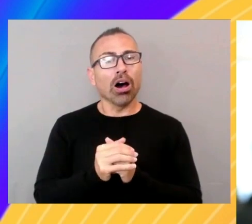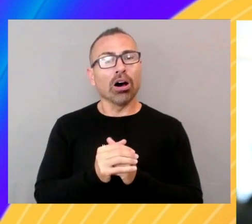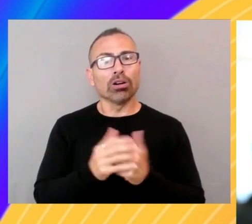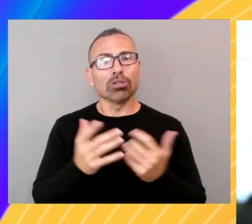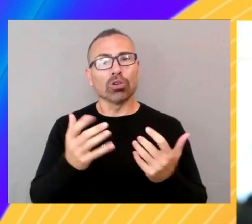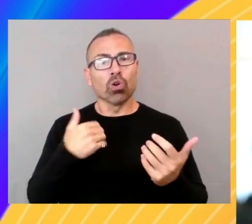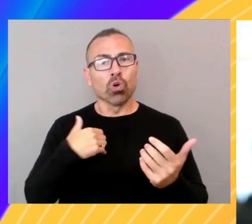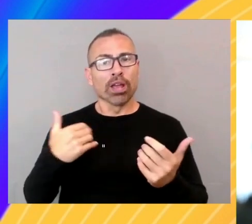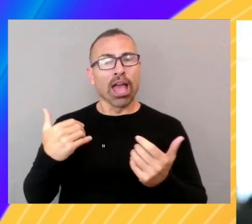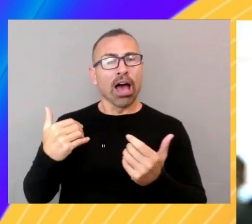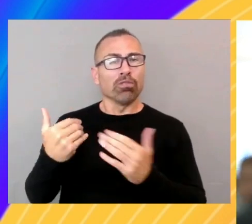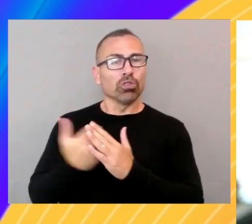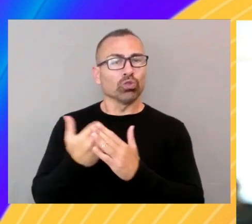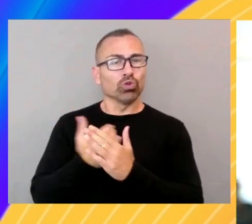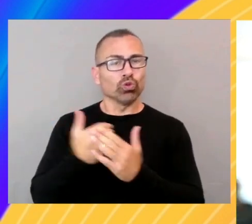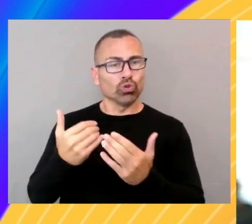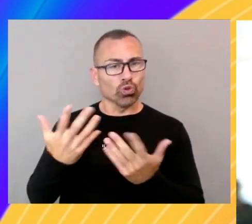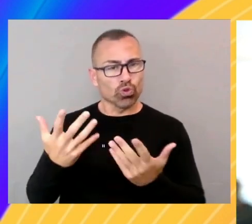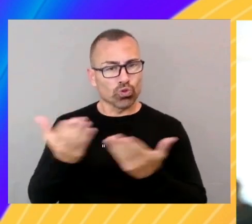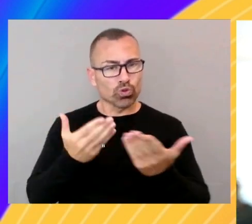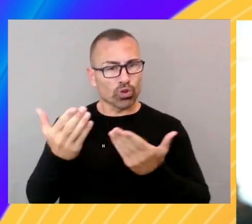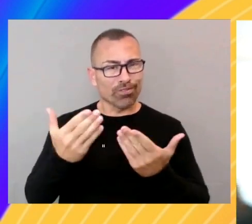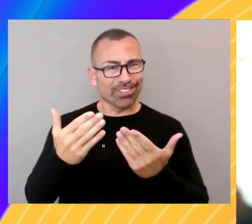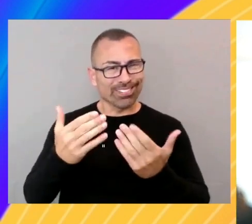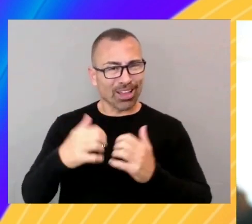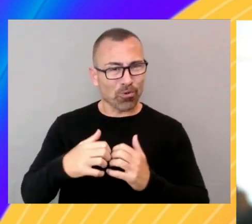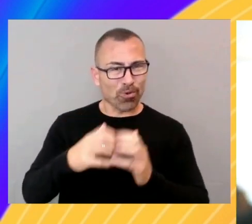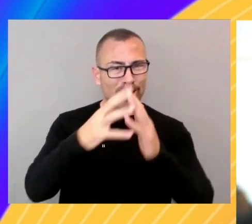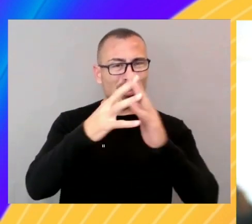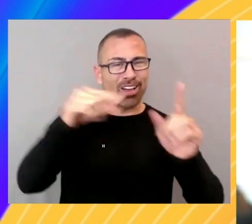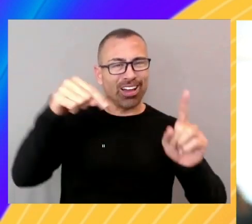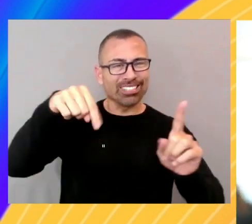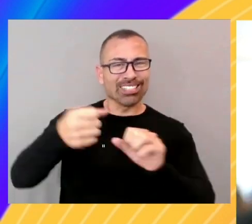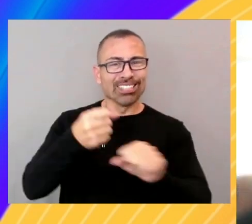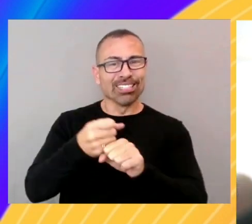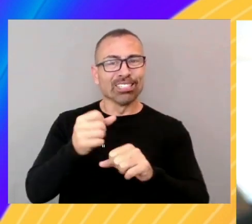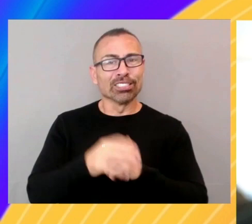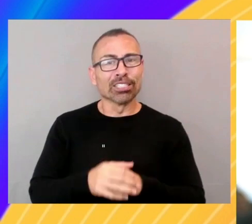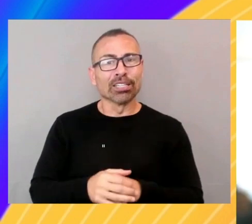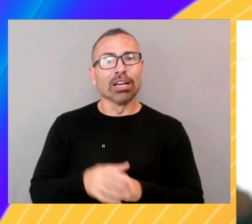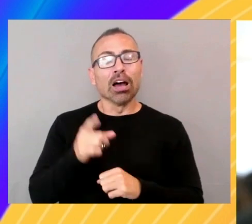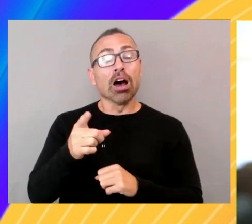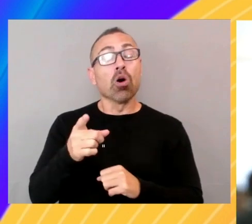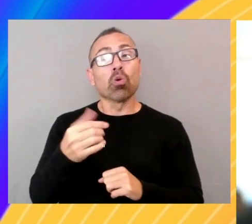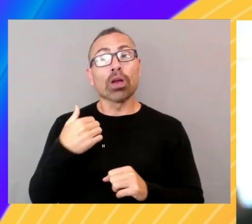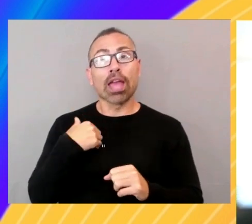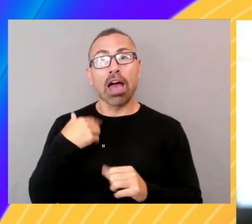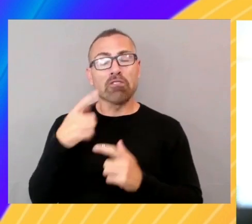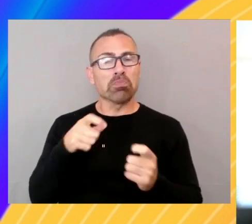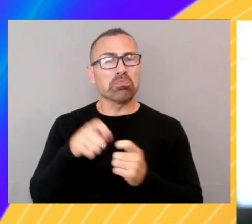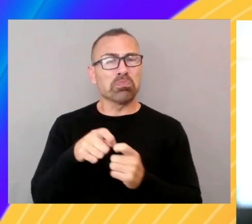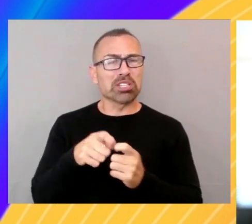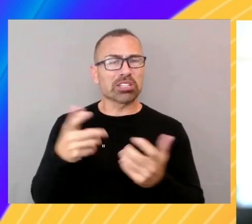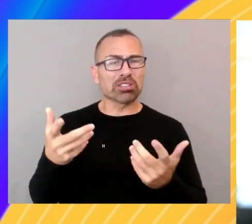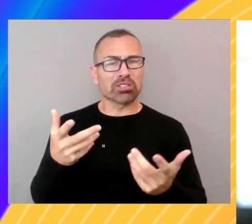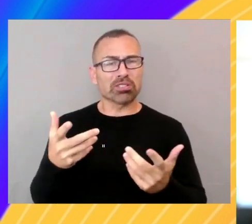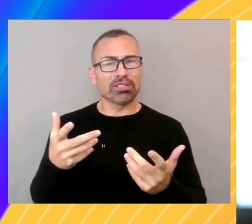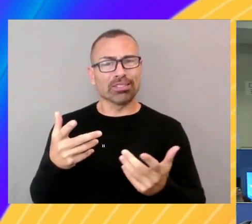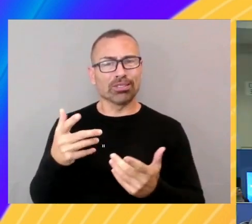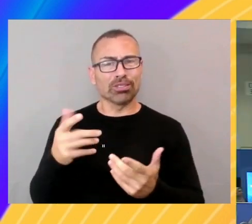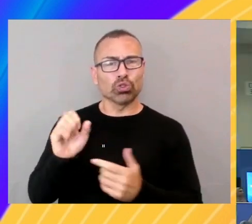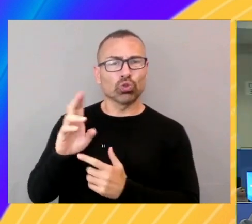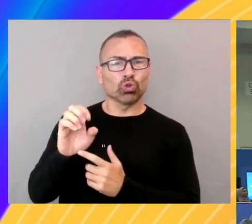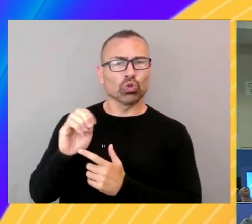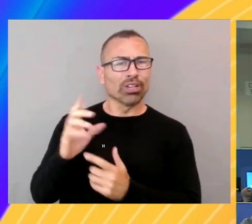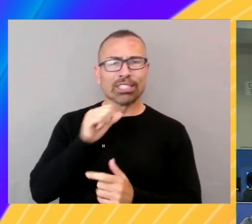year, and I think that's what Isaiah is showing the capability with a particular source that has not been in CloudTrail. Yeah, well,